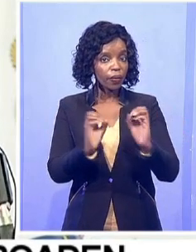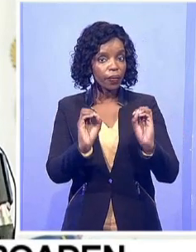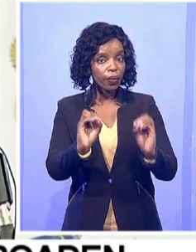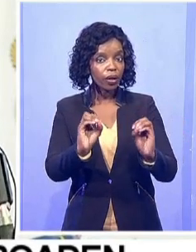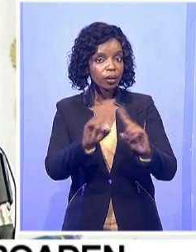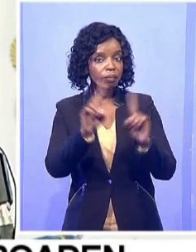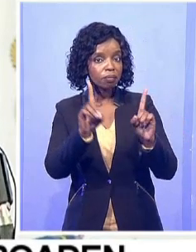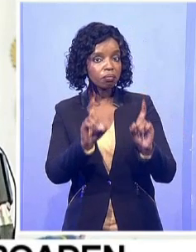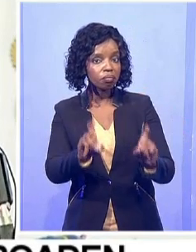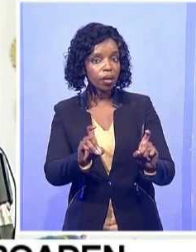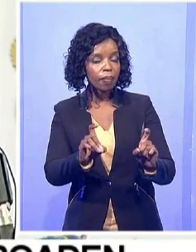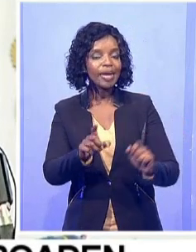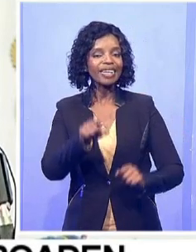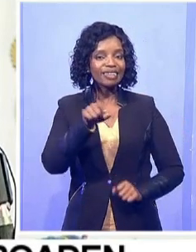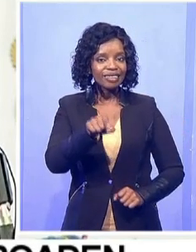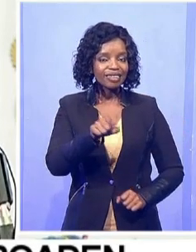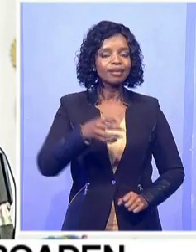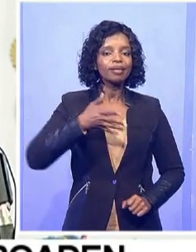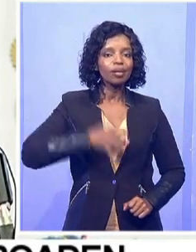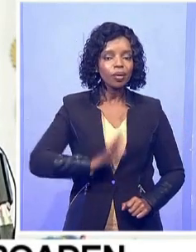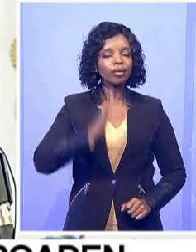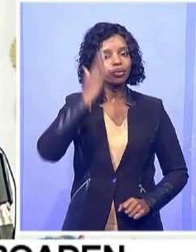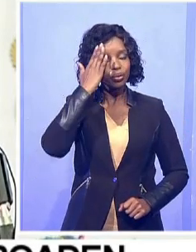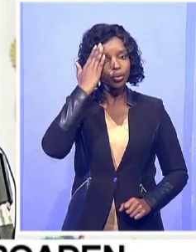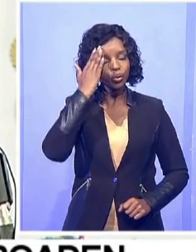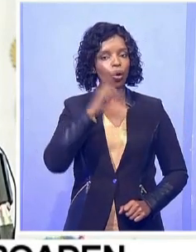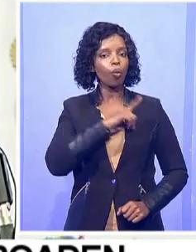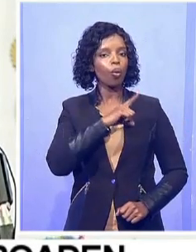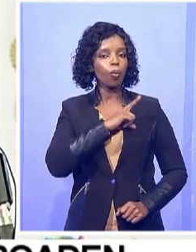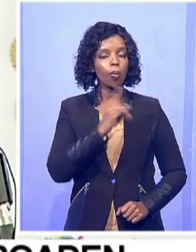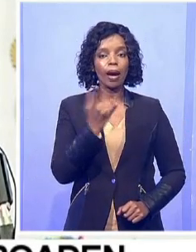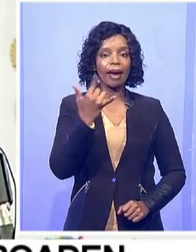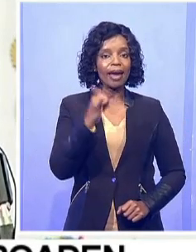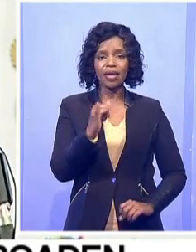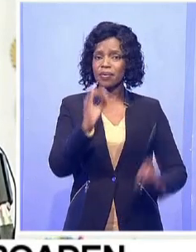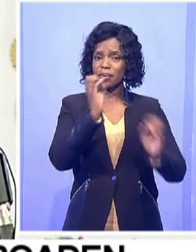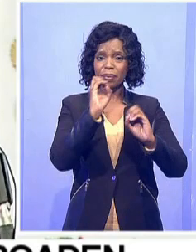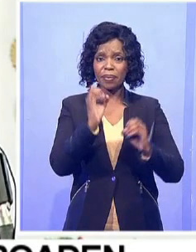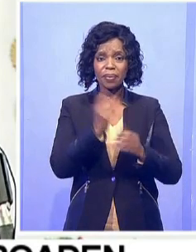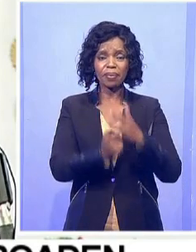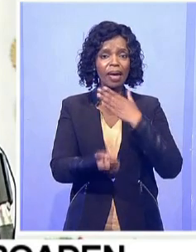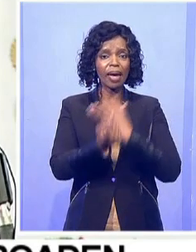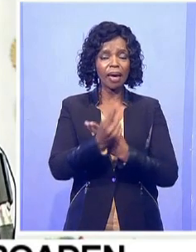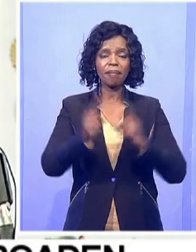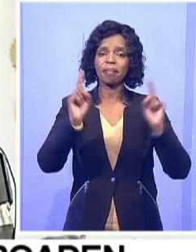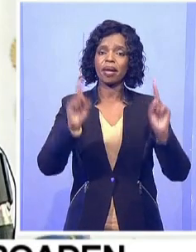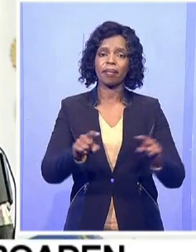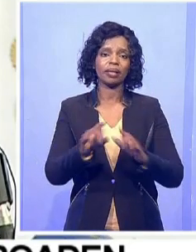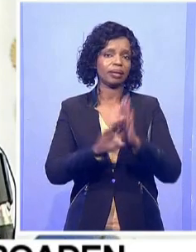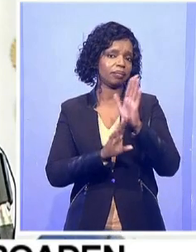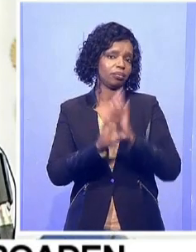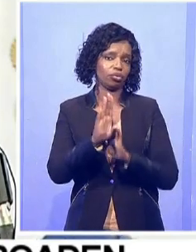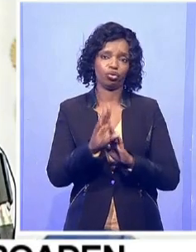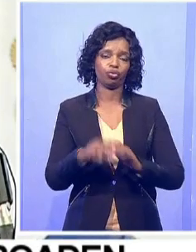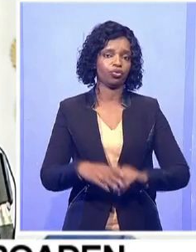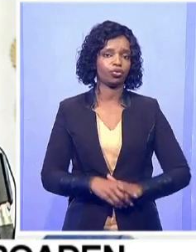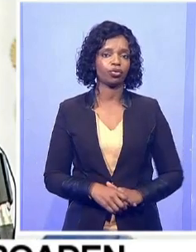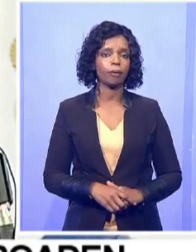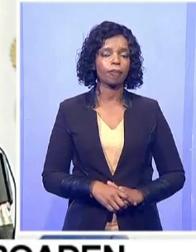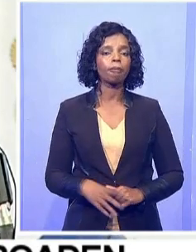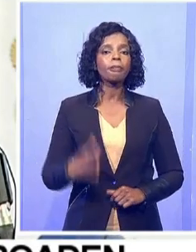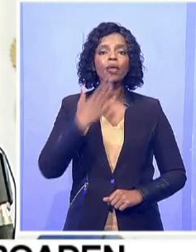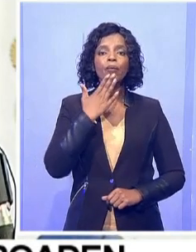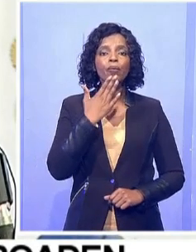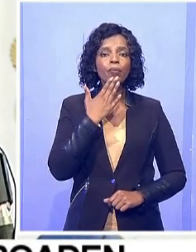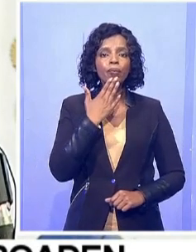are lagging behind, we must improve. Those that have not received these benefits must start receiving